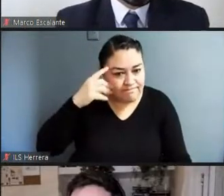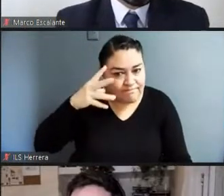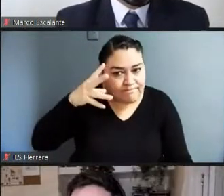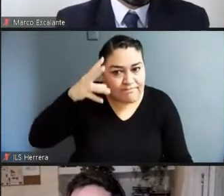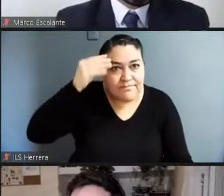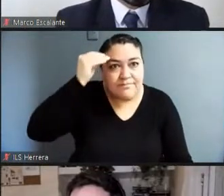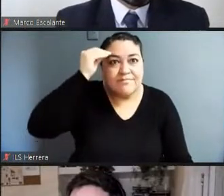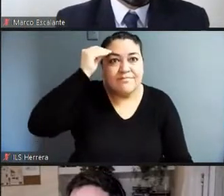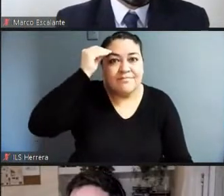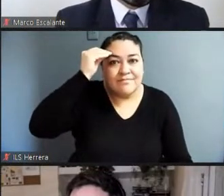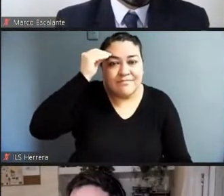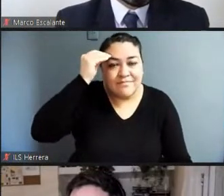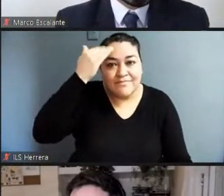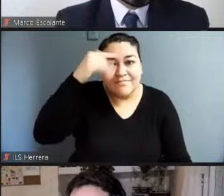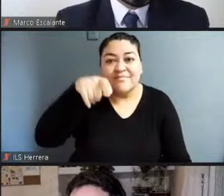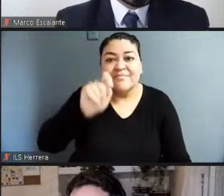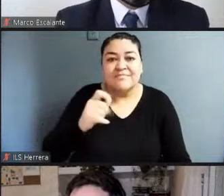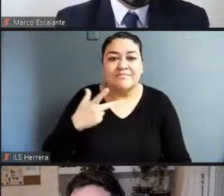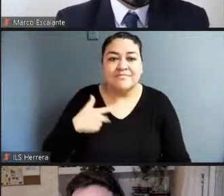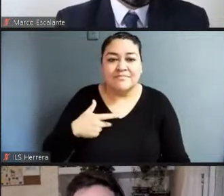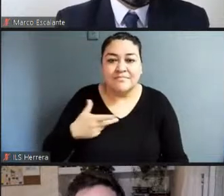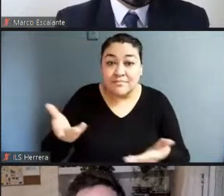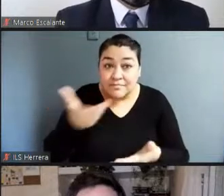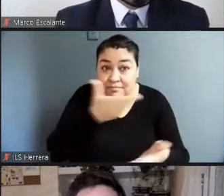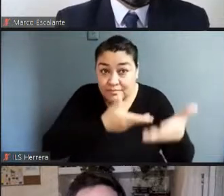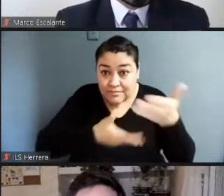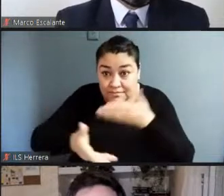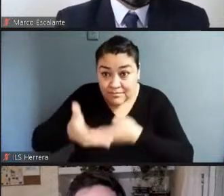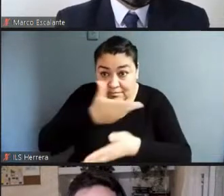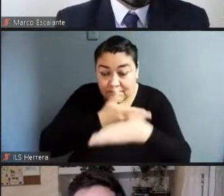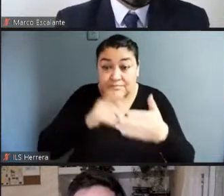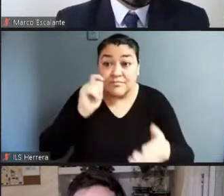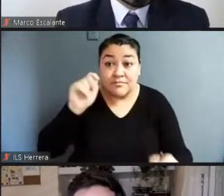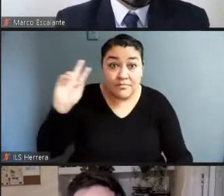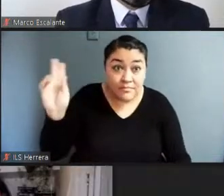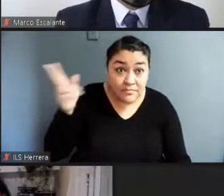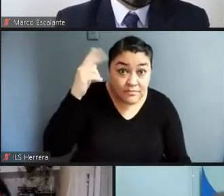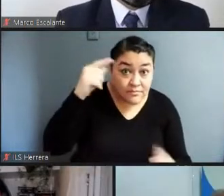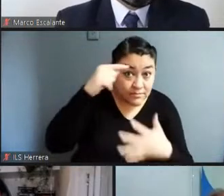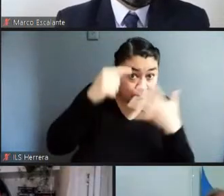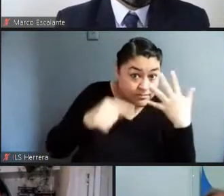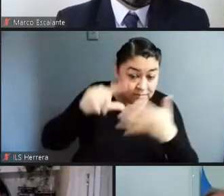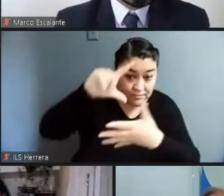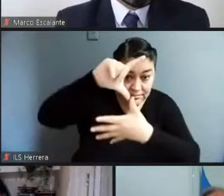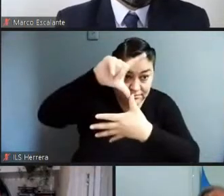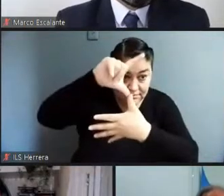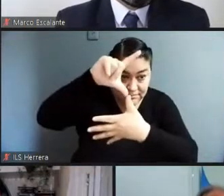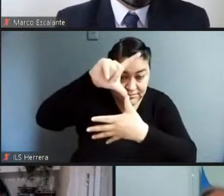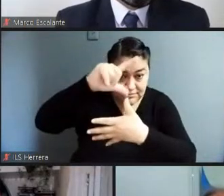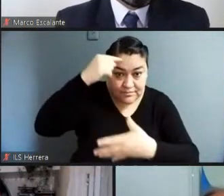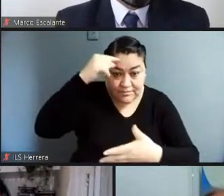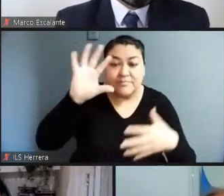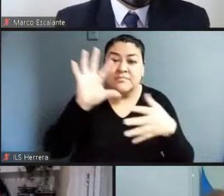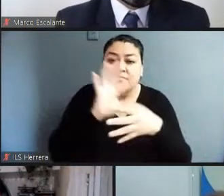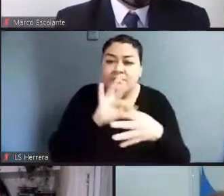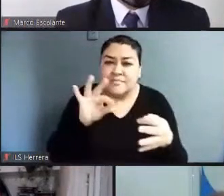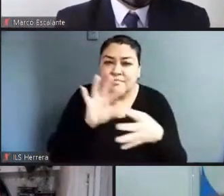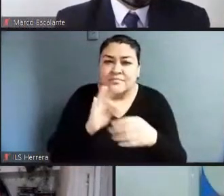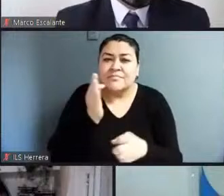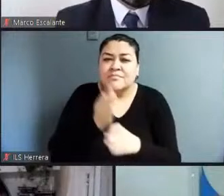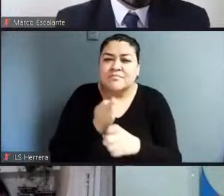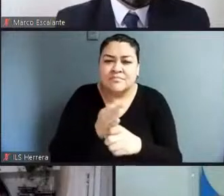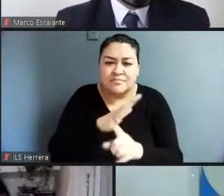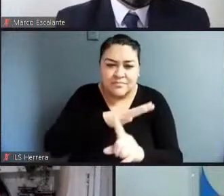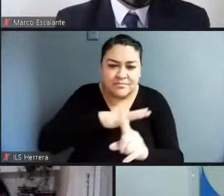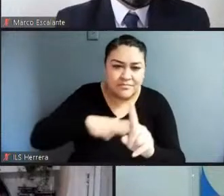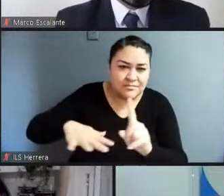Latin American references, and how the importance of speeches and dialogue amongst Latin American